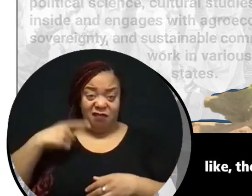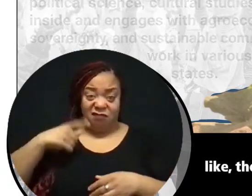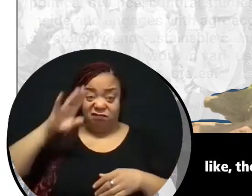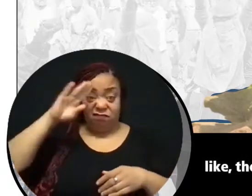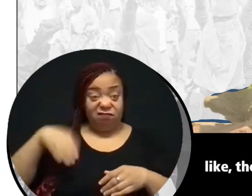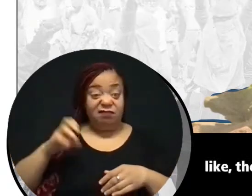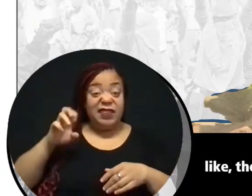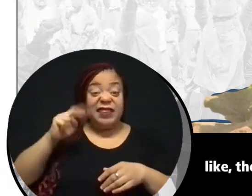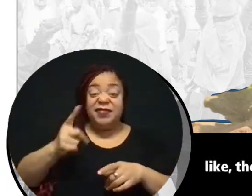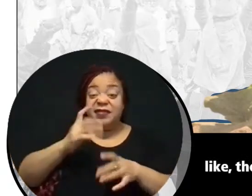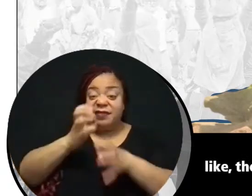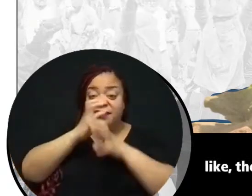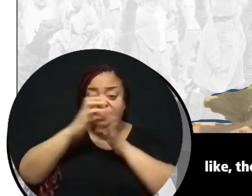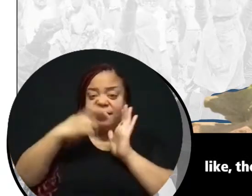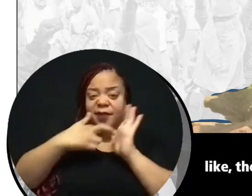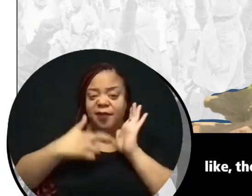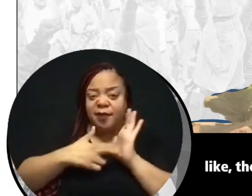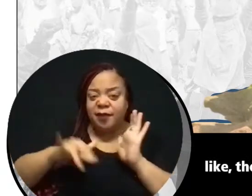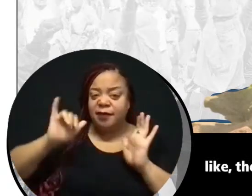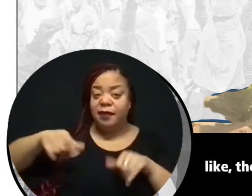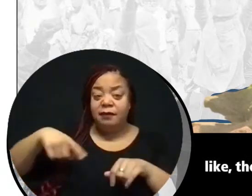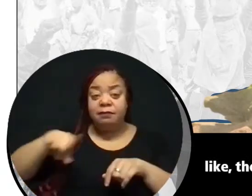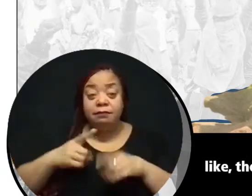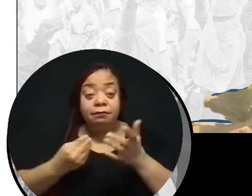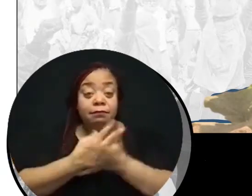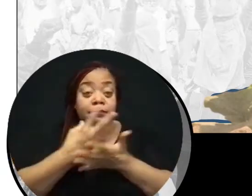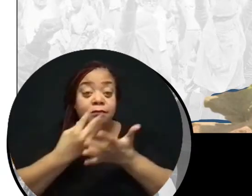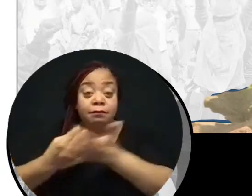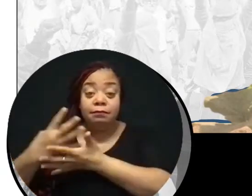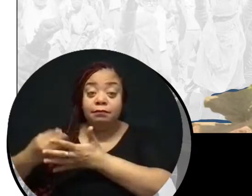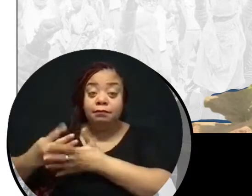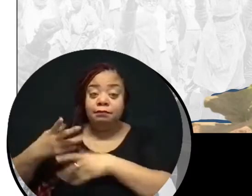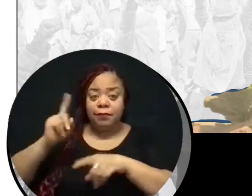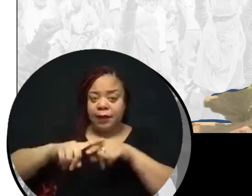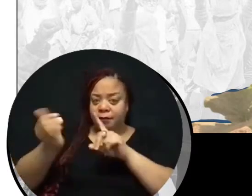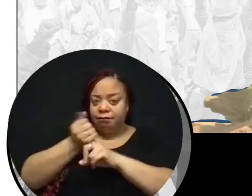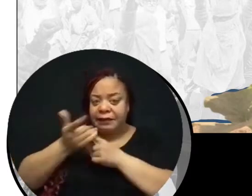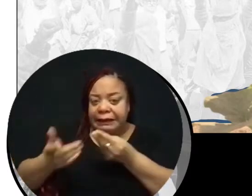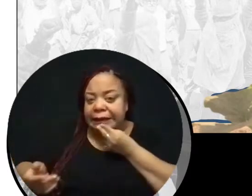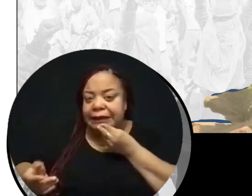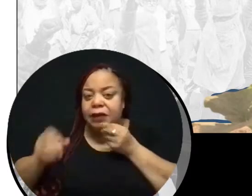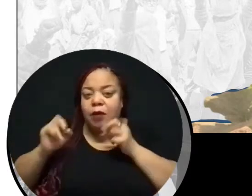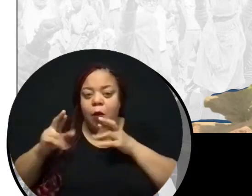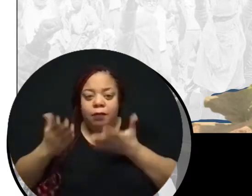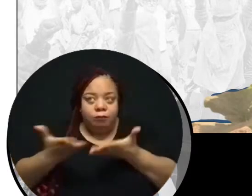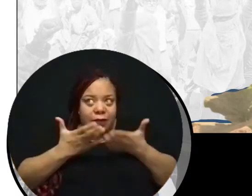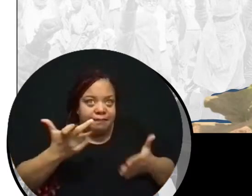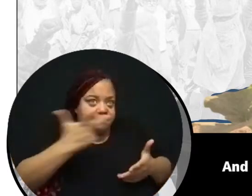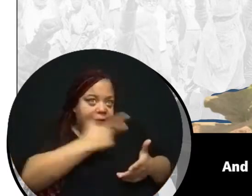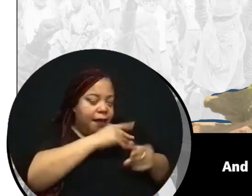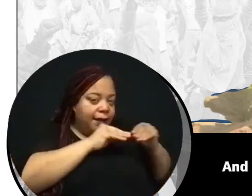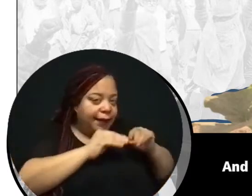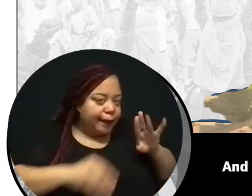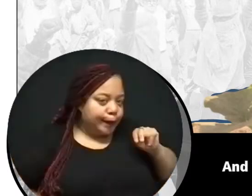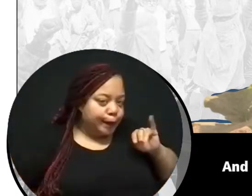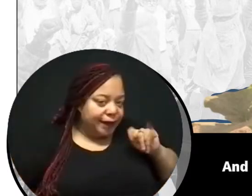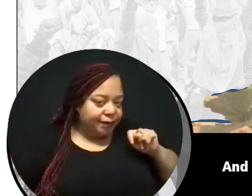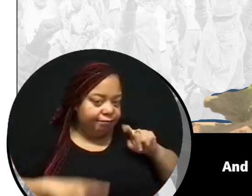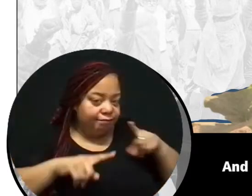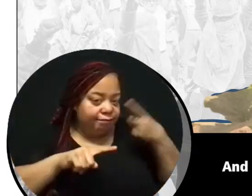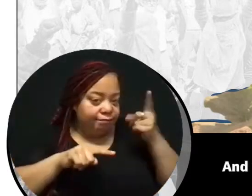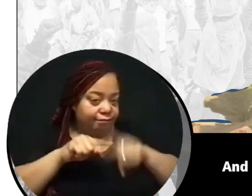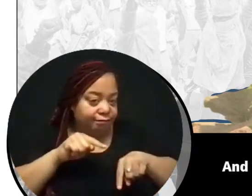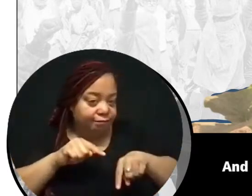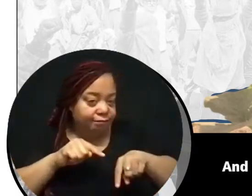at. Like where the plot was right outside of the living unit, so if they were to get a cell search or anything like that, and produce was